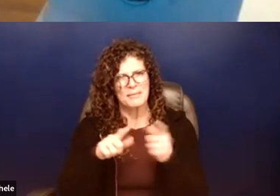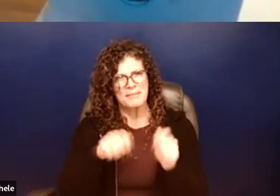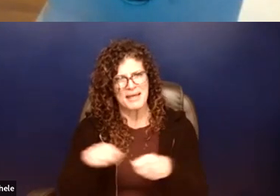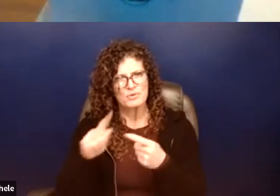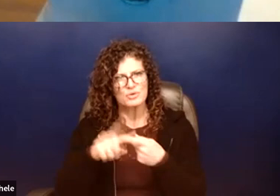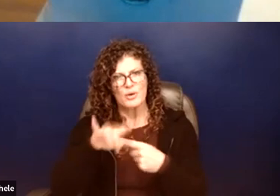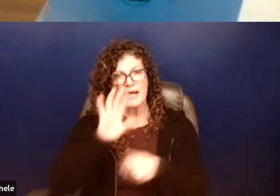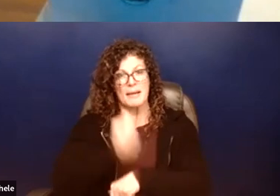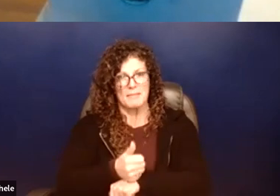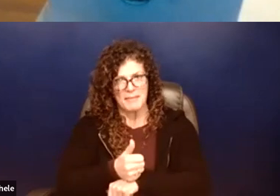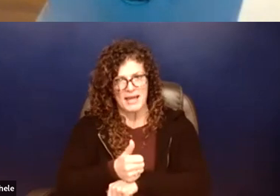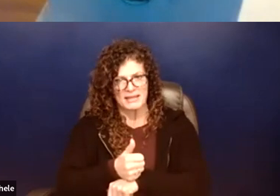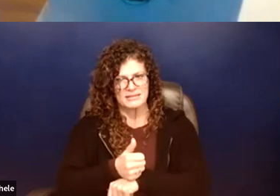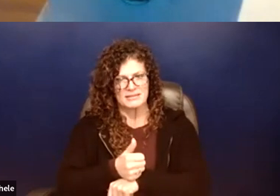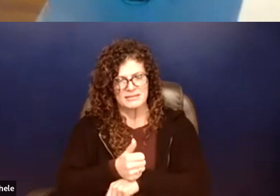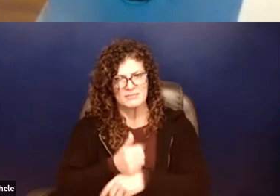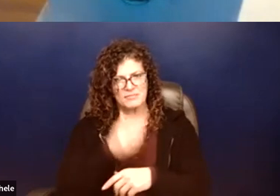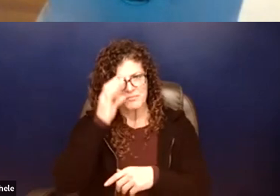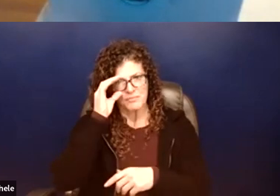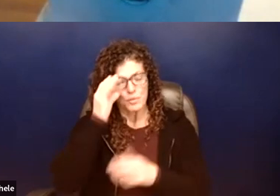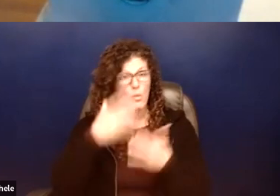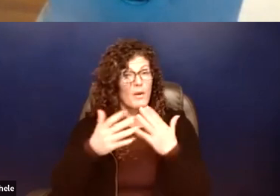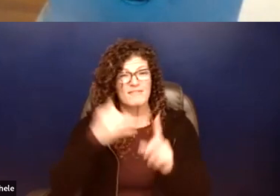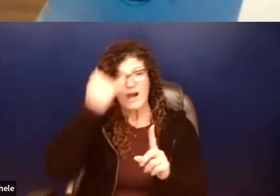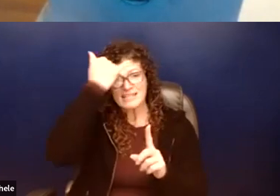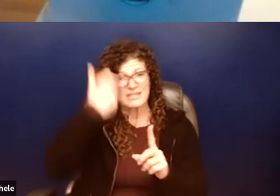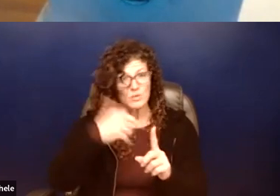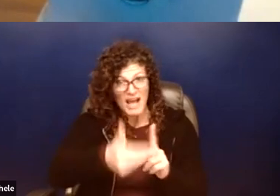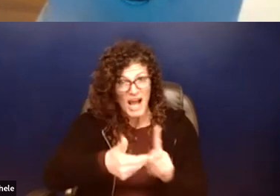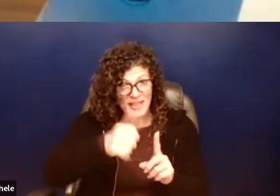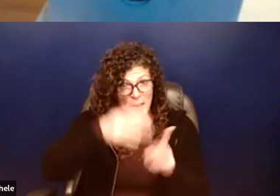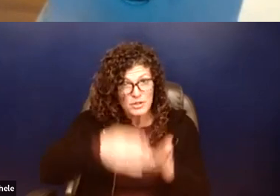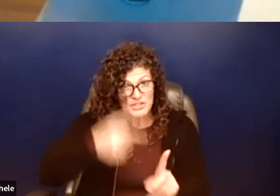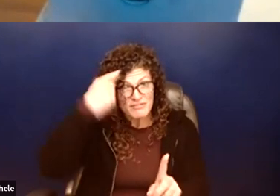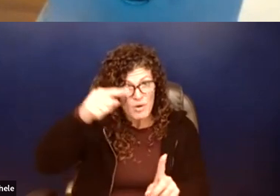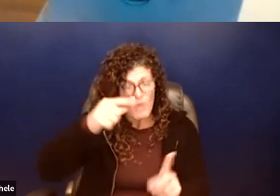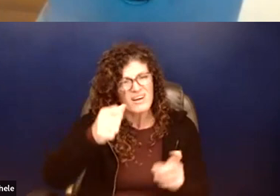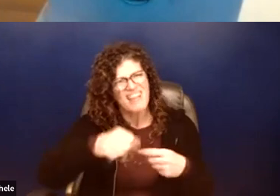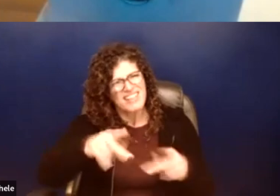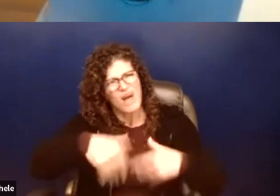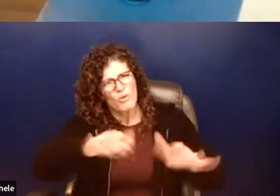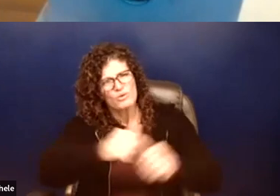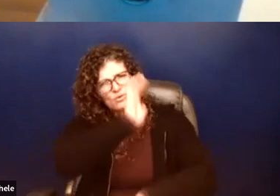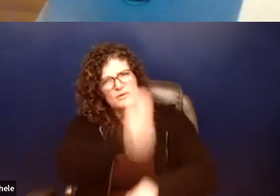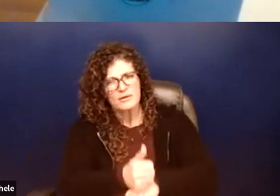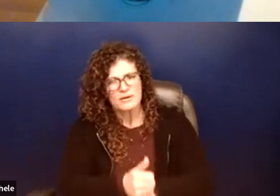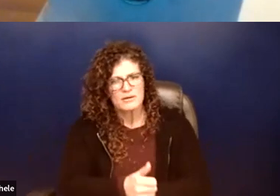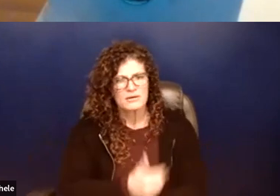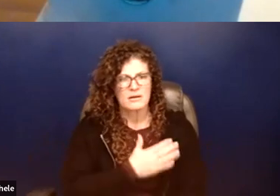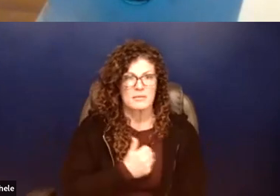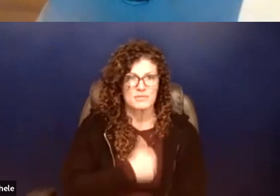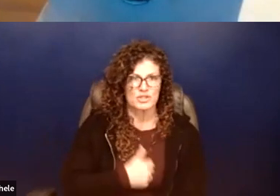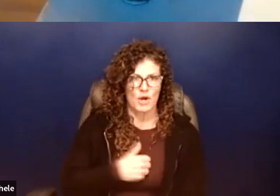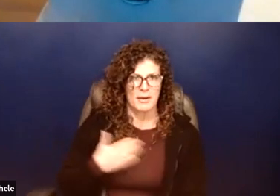whatever those ideas are that we hire them to do. I think, you know, there's not a lot of, I'm sorry, my 6 month old is